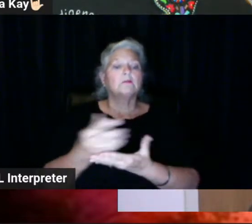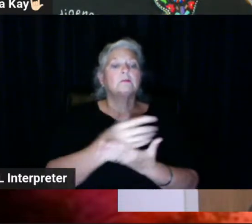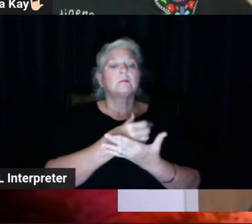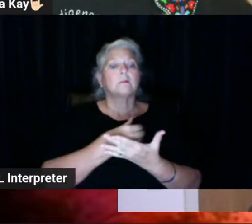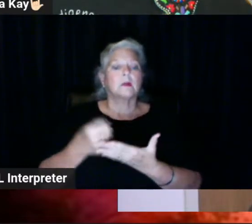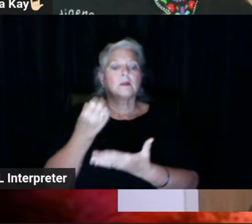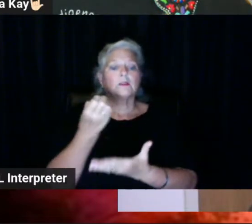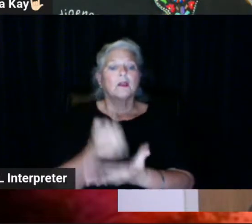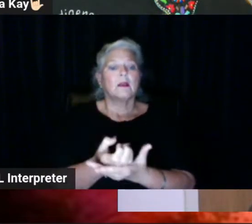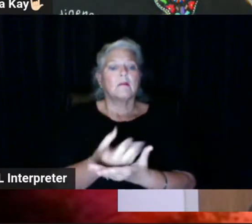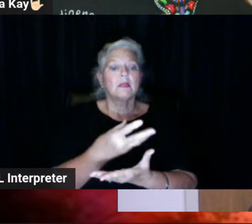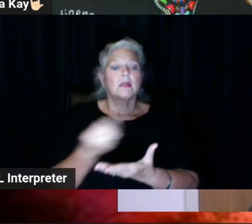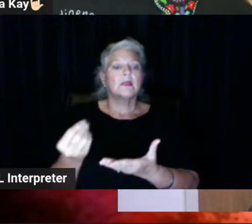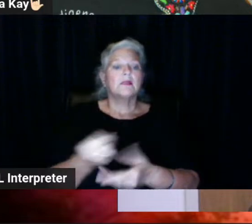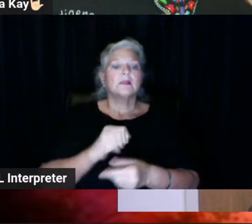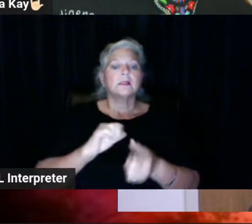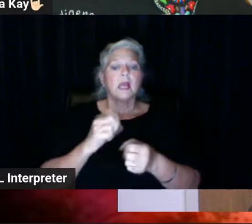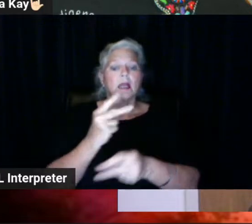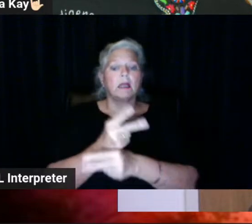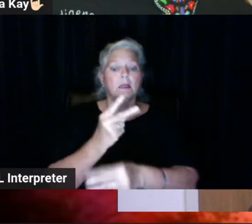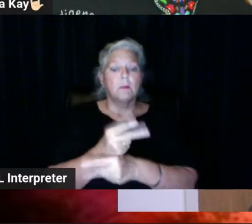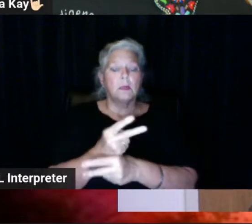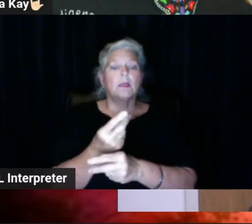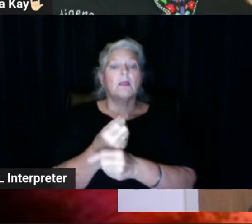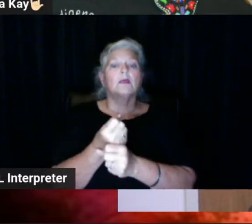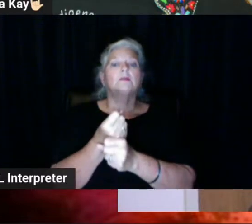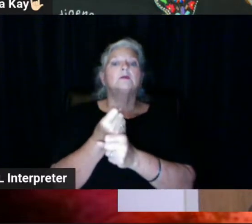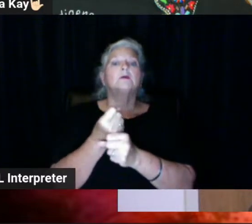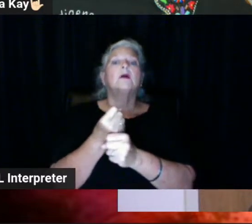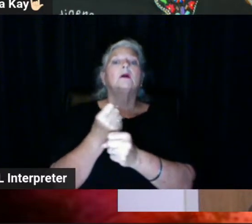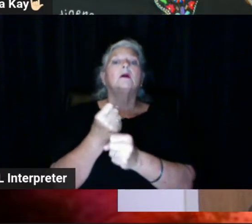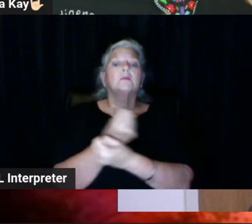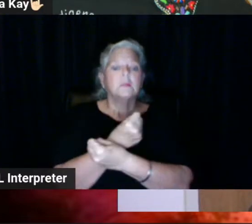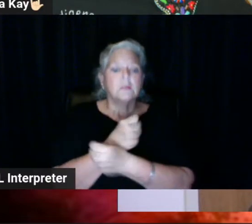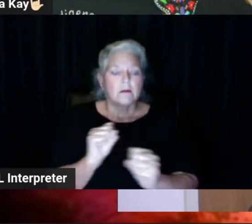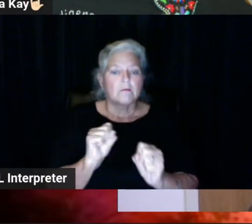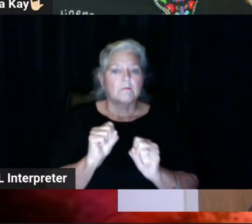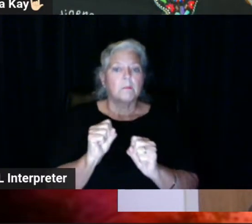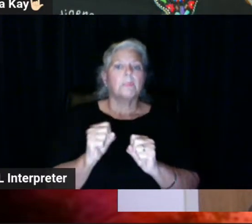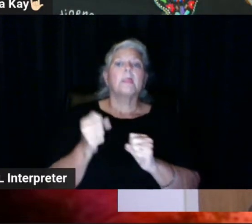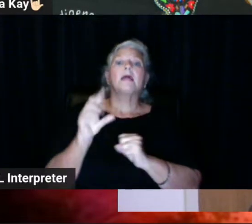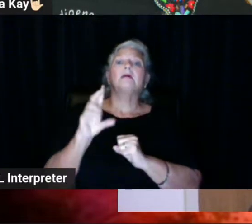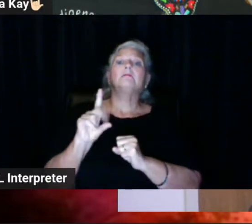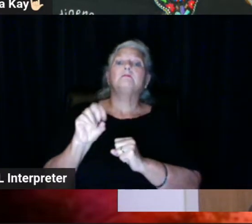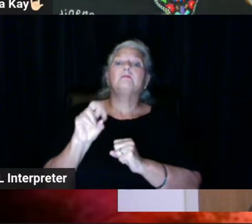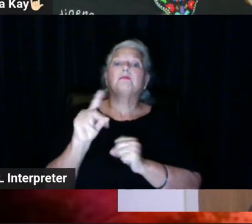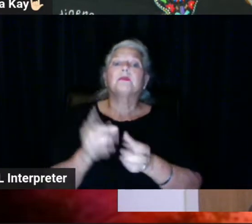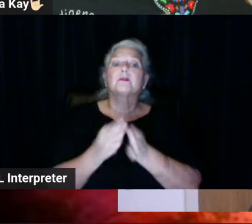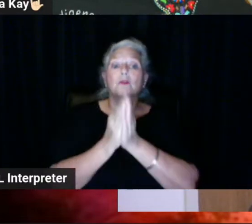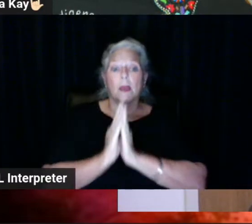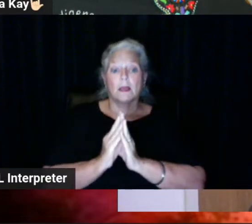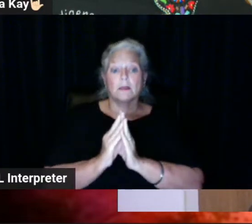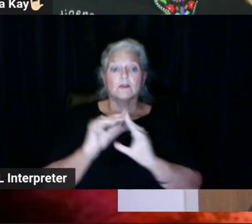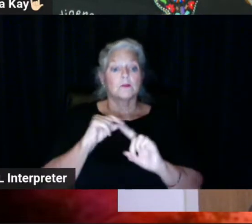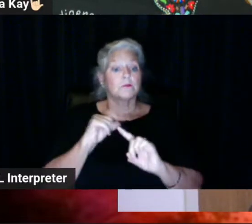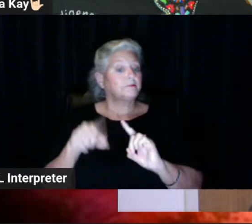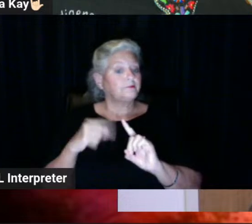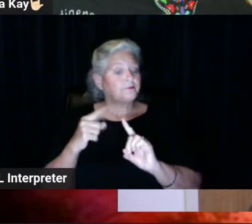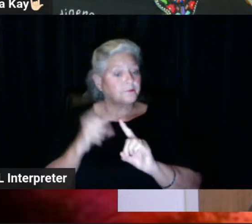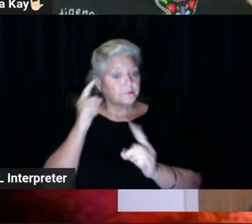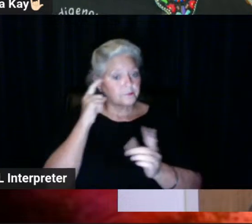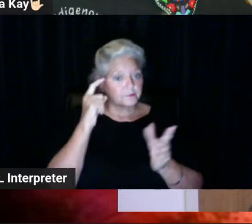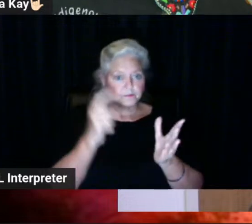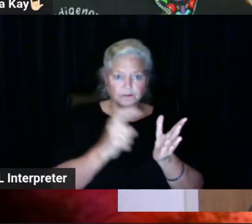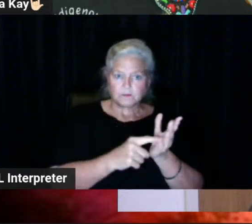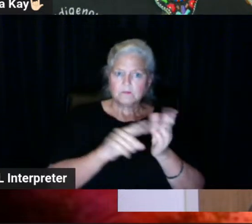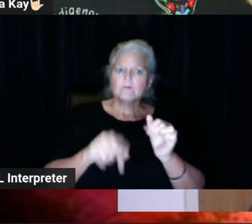on evidence collection? What, if anything, did you ask her about recognizing and adhering to conflicts of interest? You know,